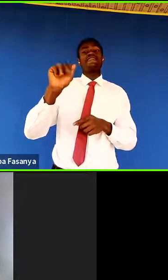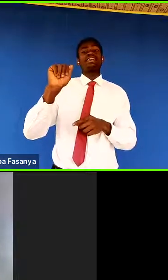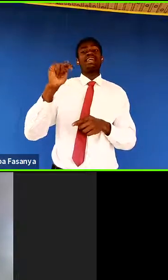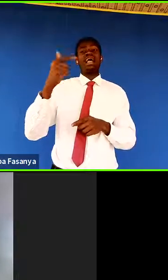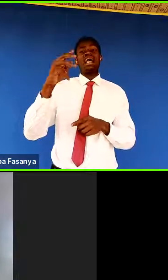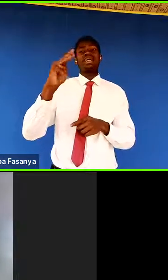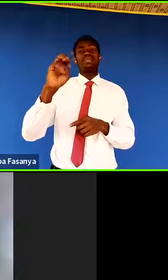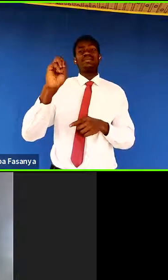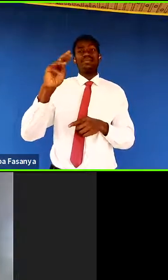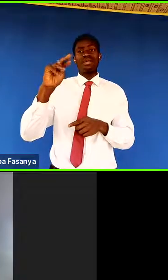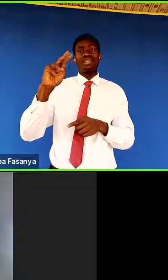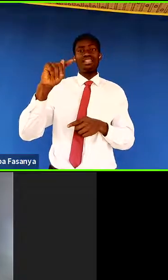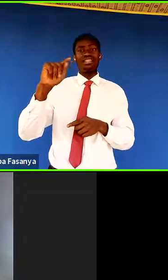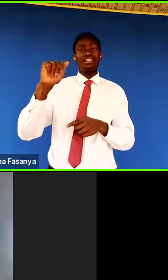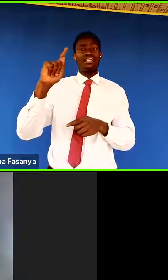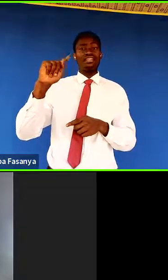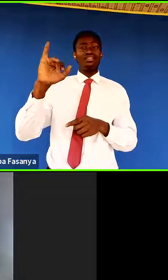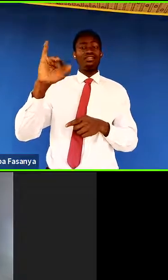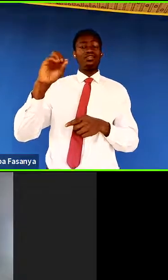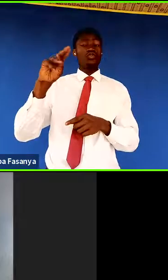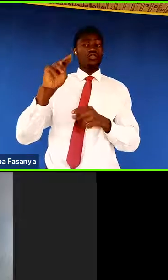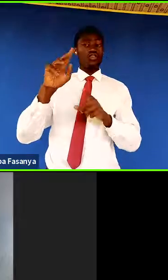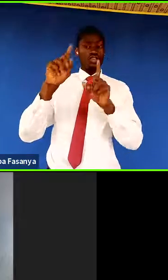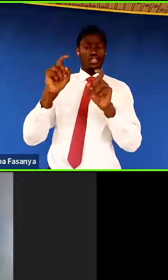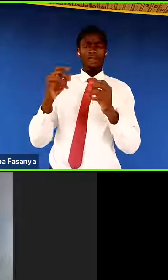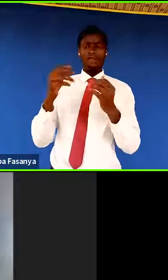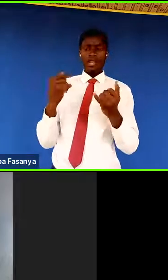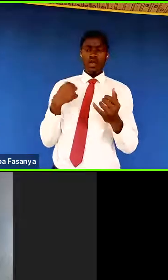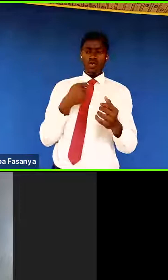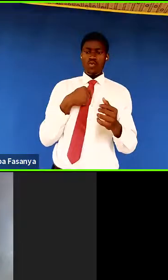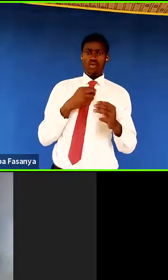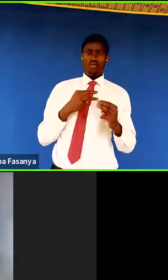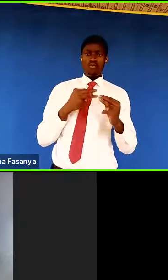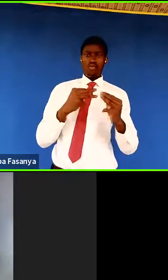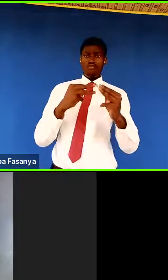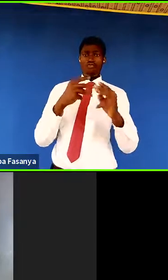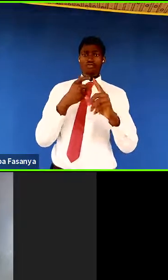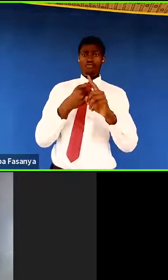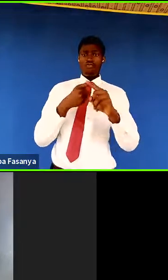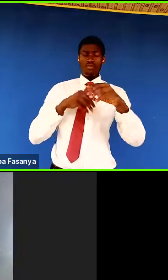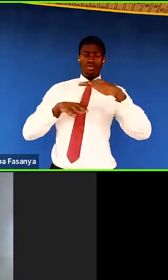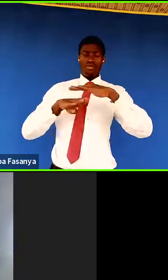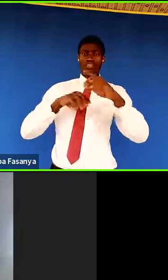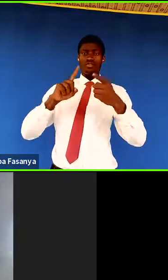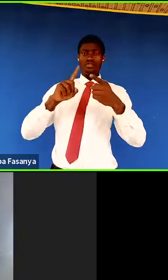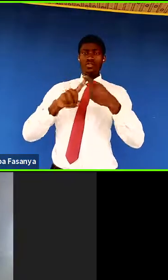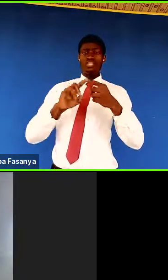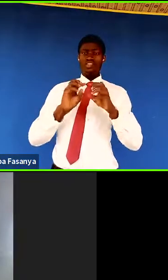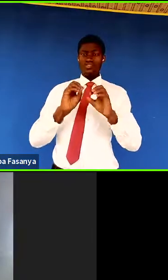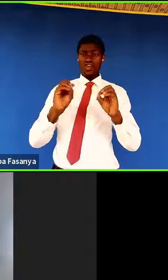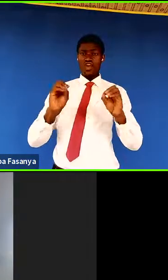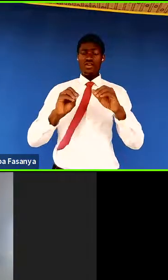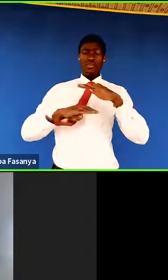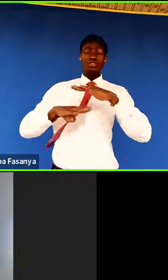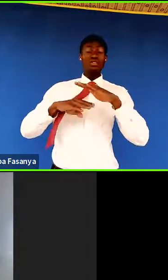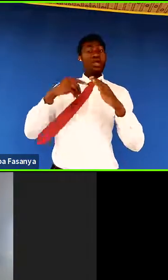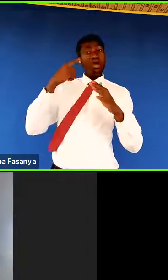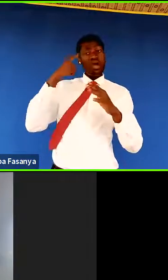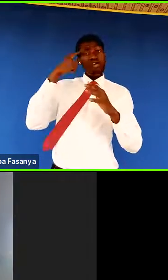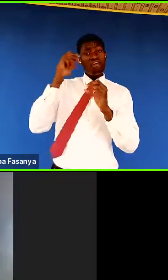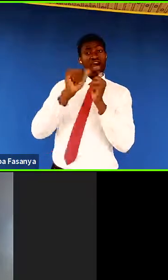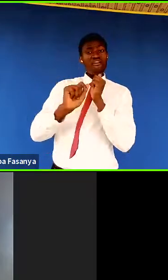from the basic to the non-basic, and so for everyone the doctors might have said you're okay, one